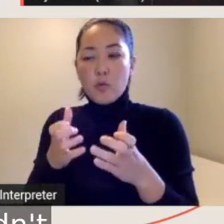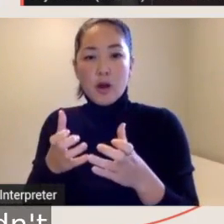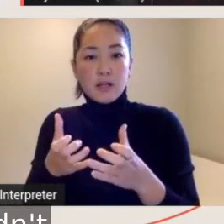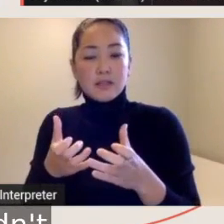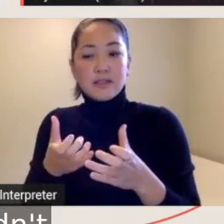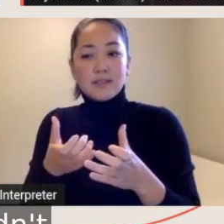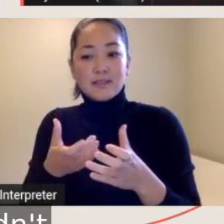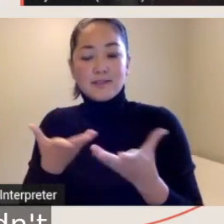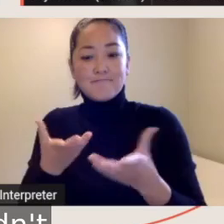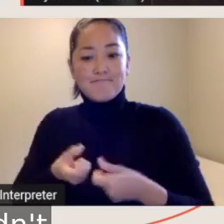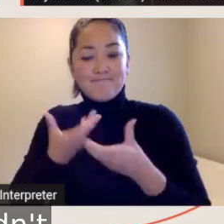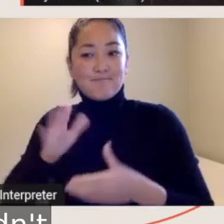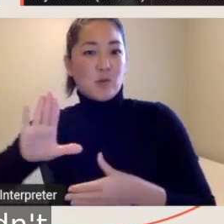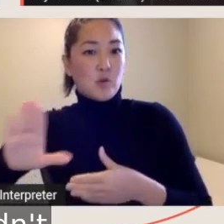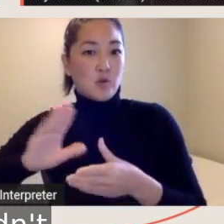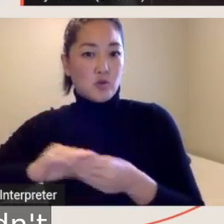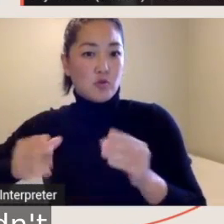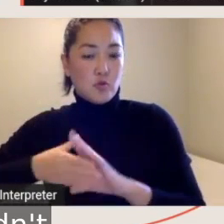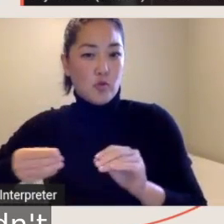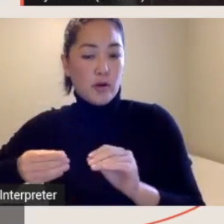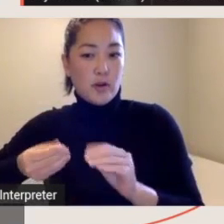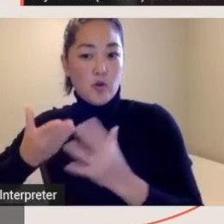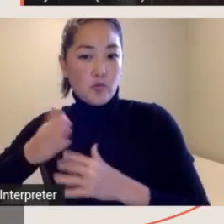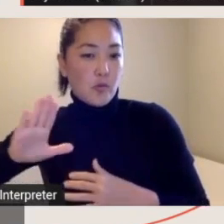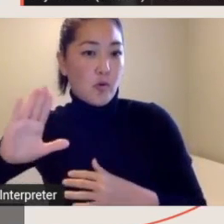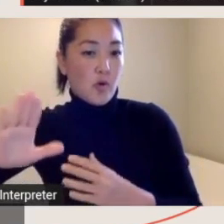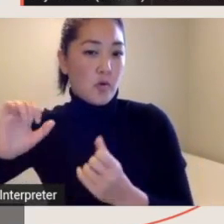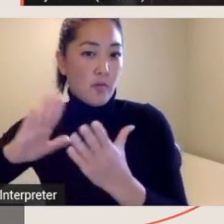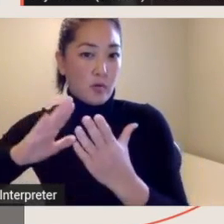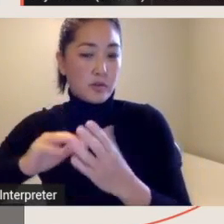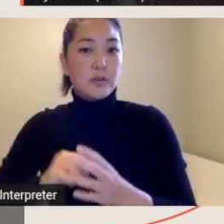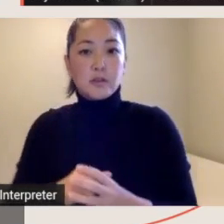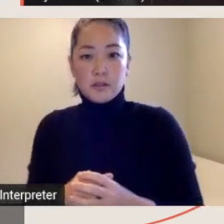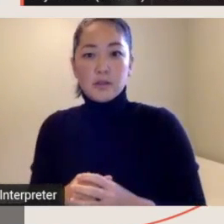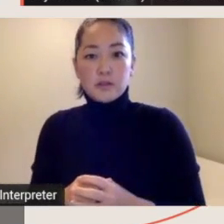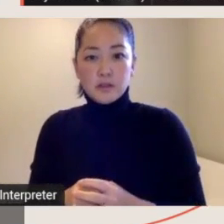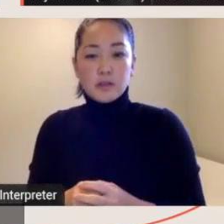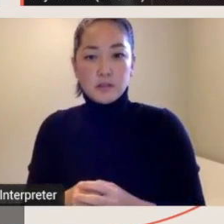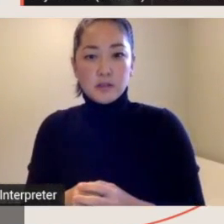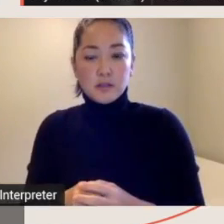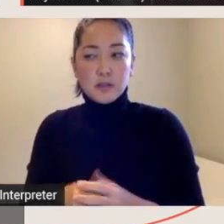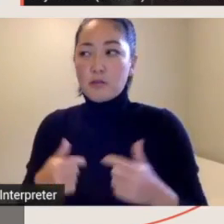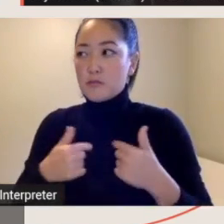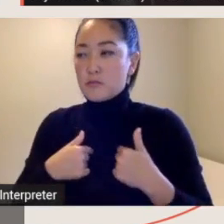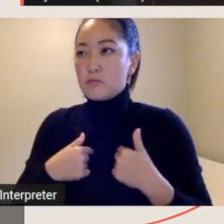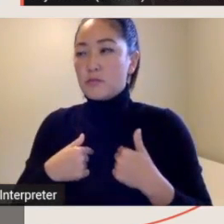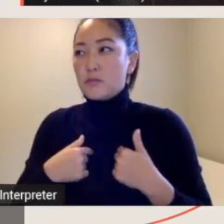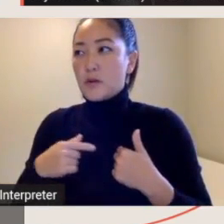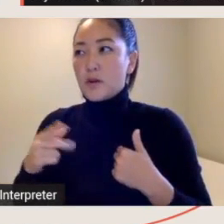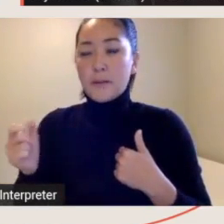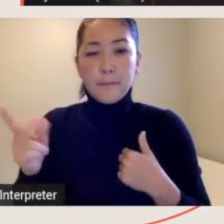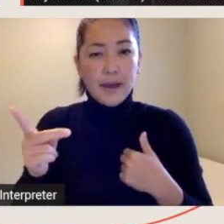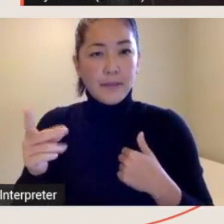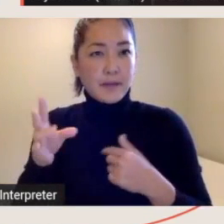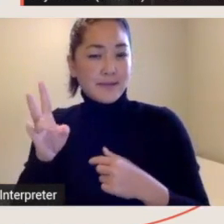through her. We wouldn't have done it otherwise. And we went back like 7, 8 months